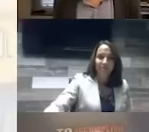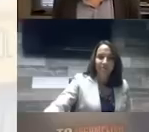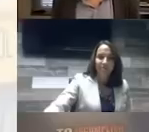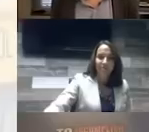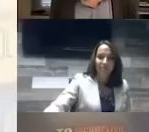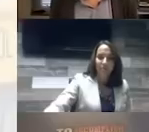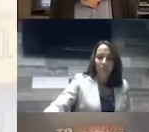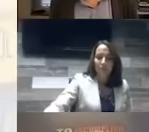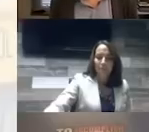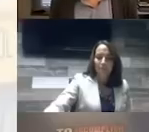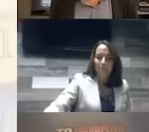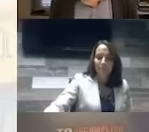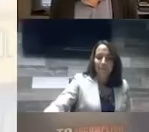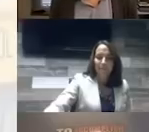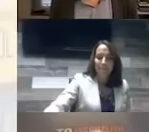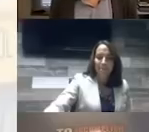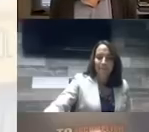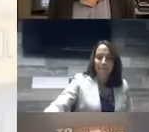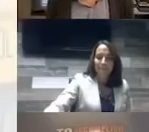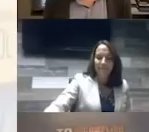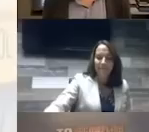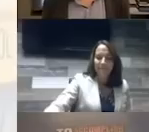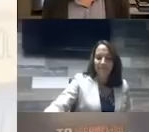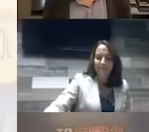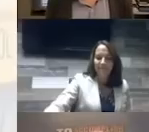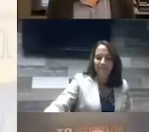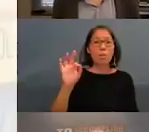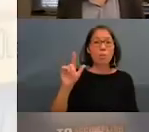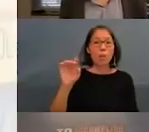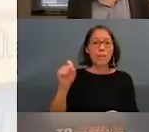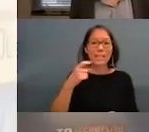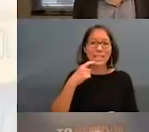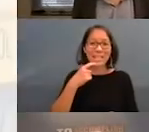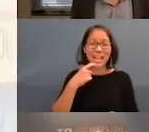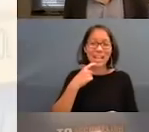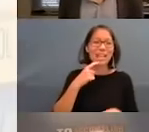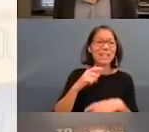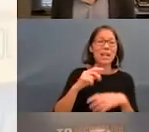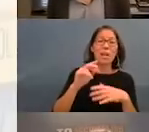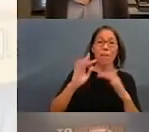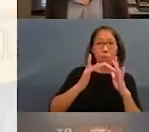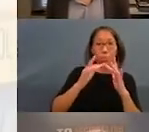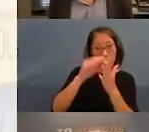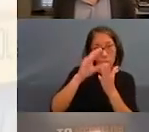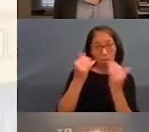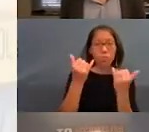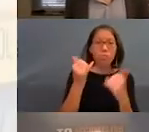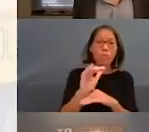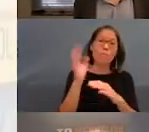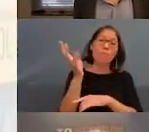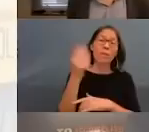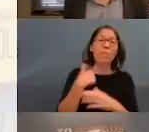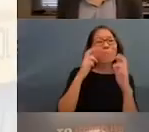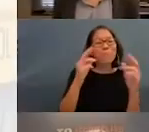for the town hall. Our topic, as Dr. Flores said, is virtual learning. And in tonight's presentation, we hope to provide you with